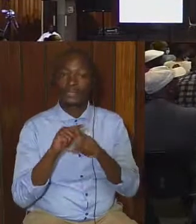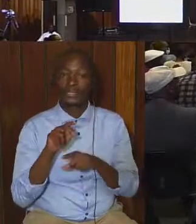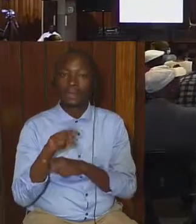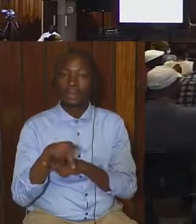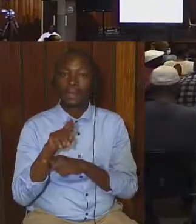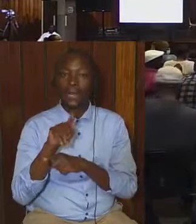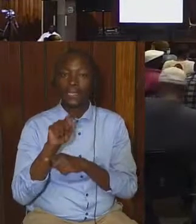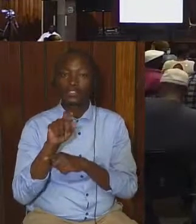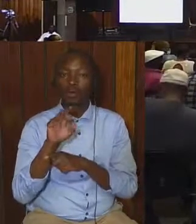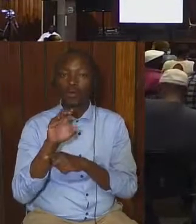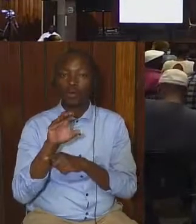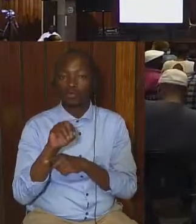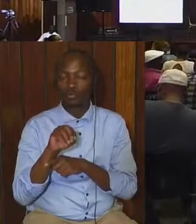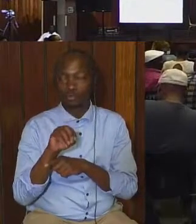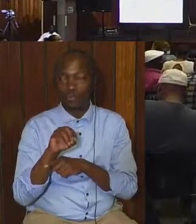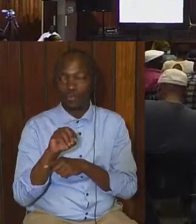yePatco.